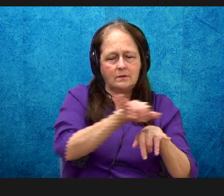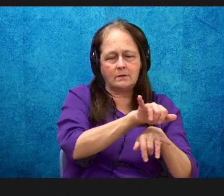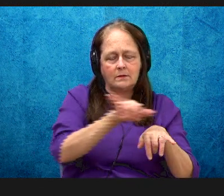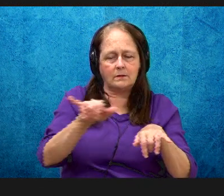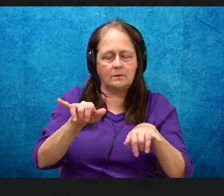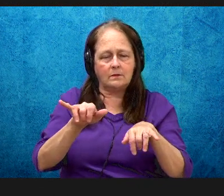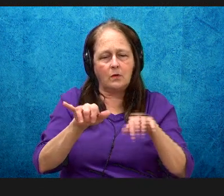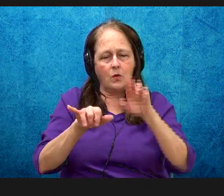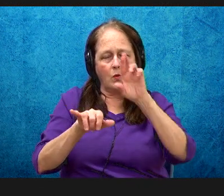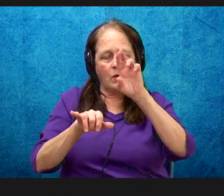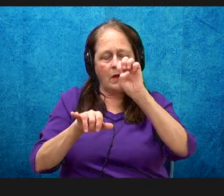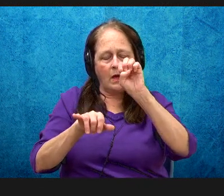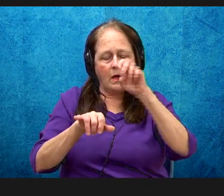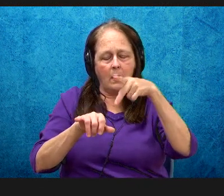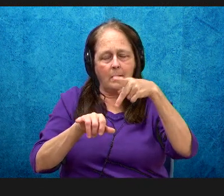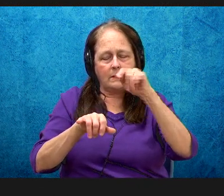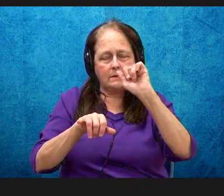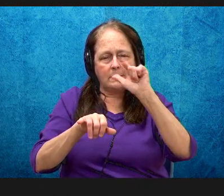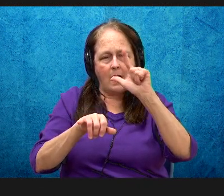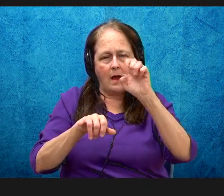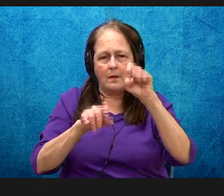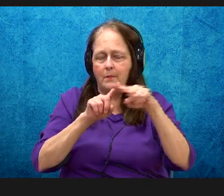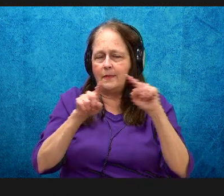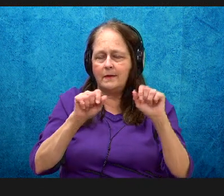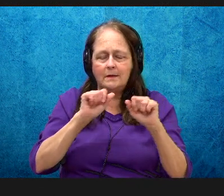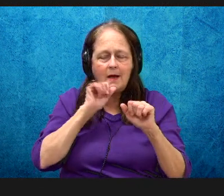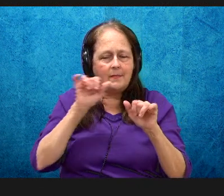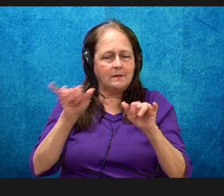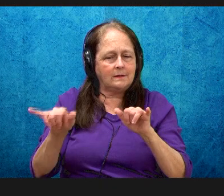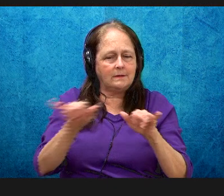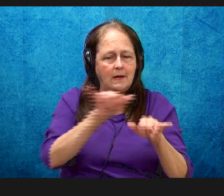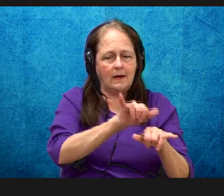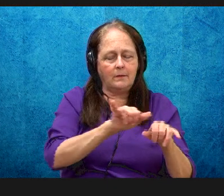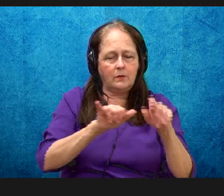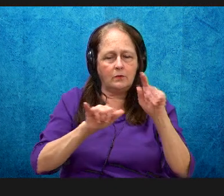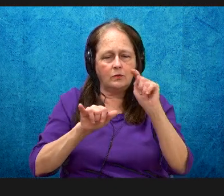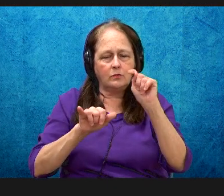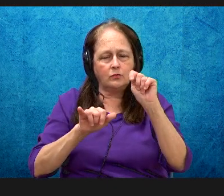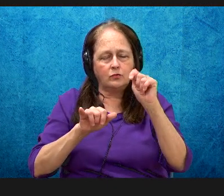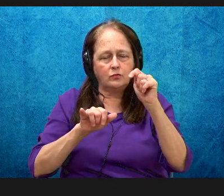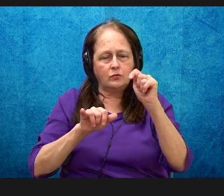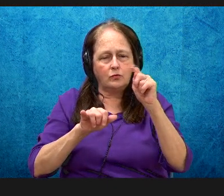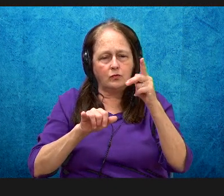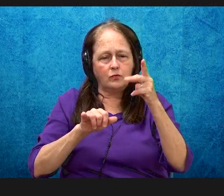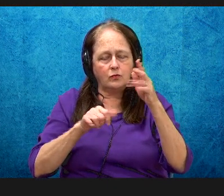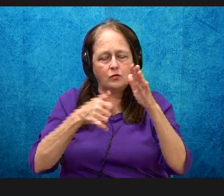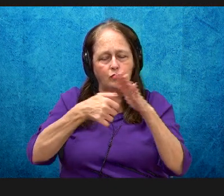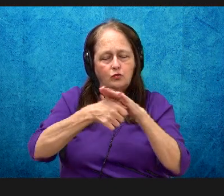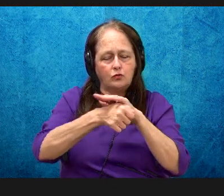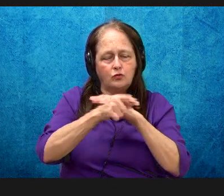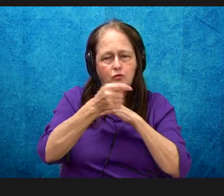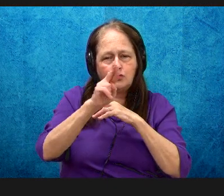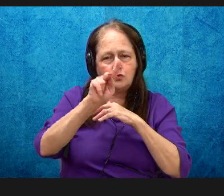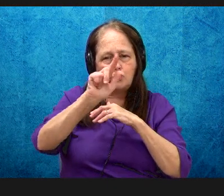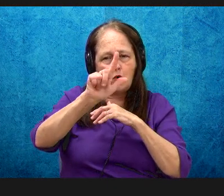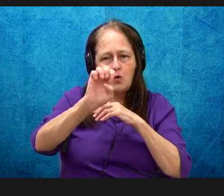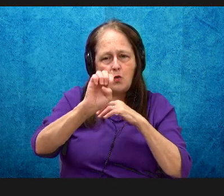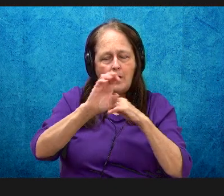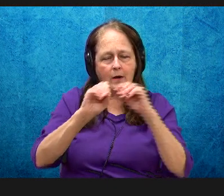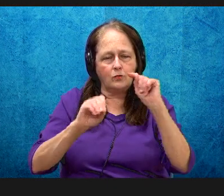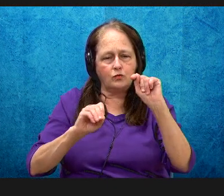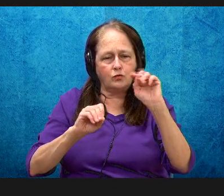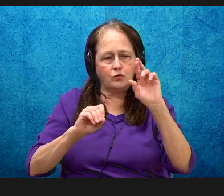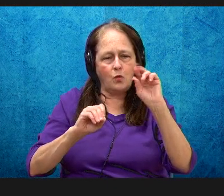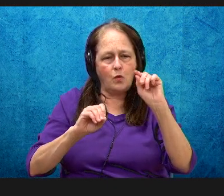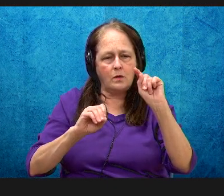they are not the same creature. I thought they were. That's strange. One